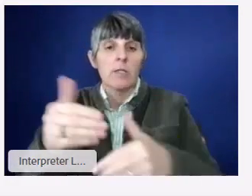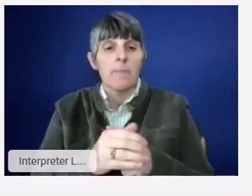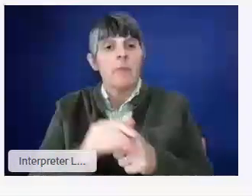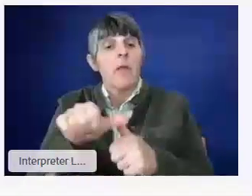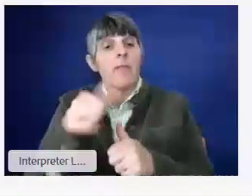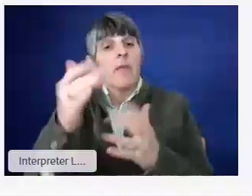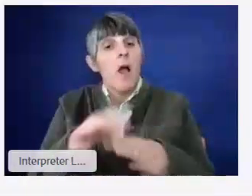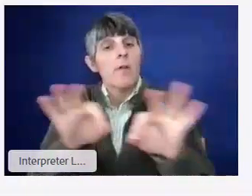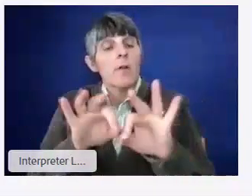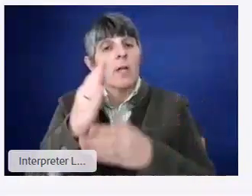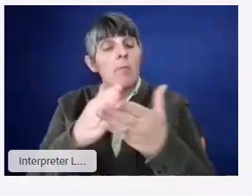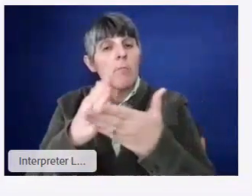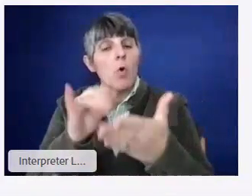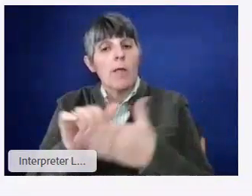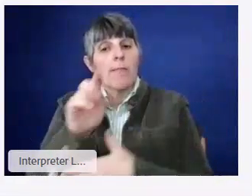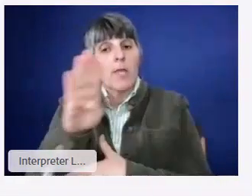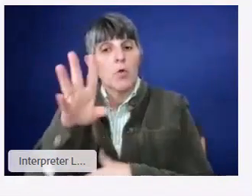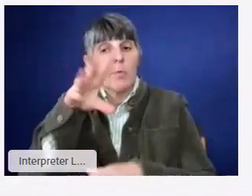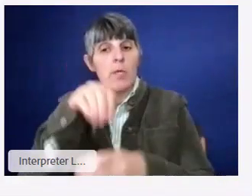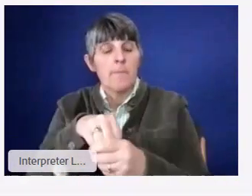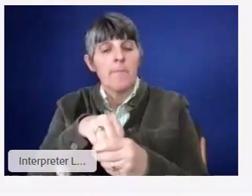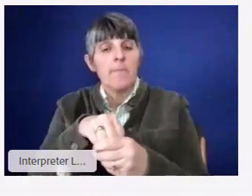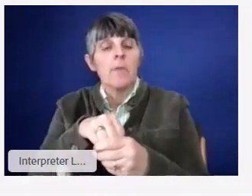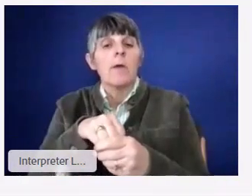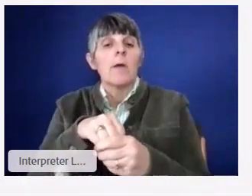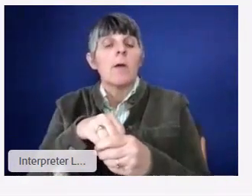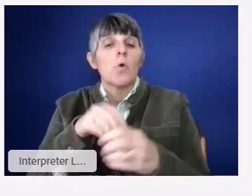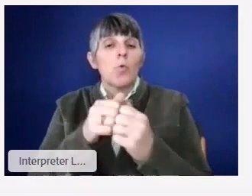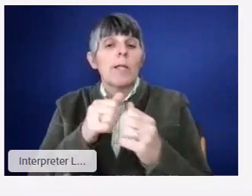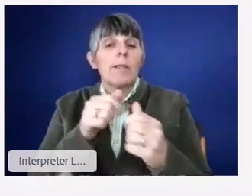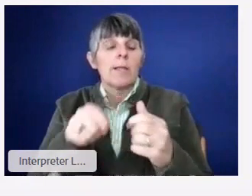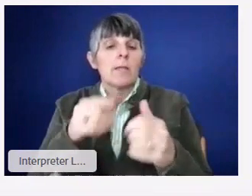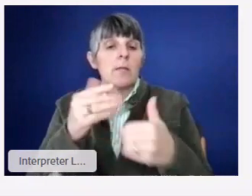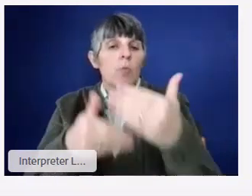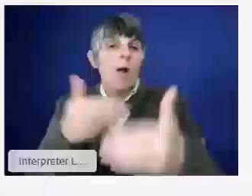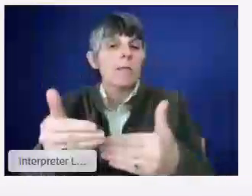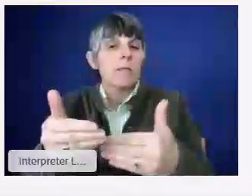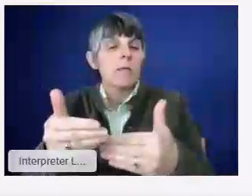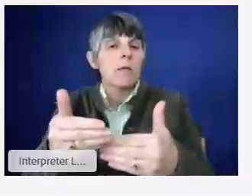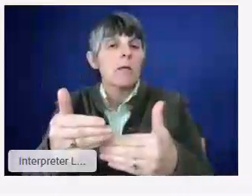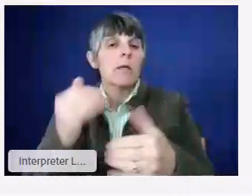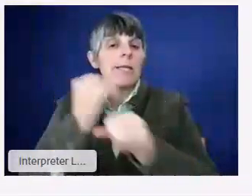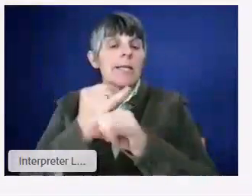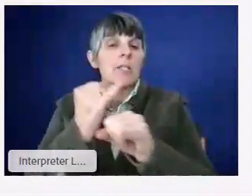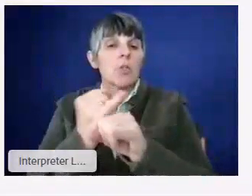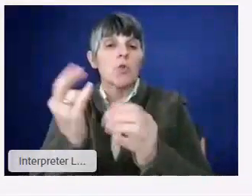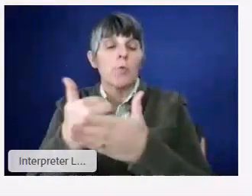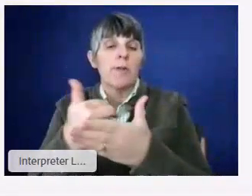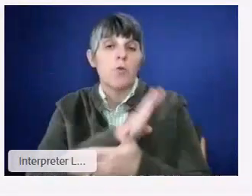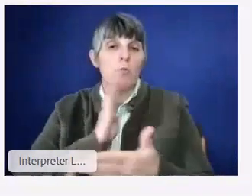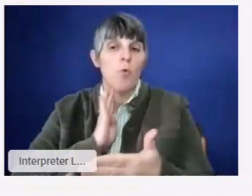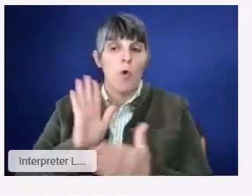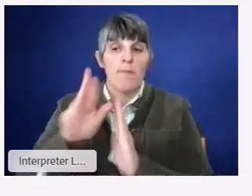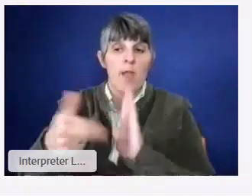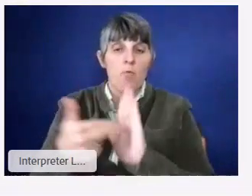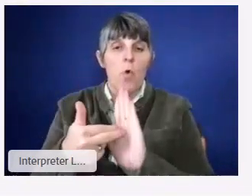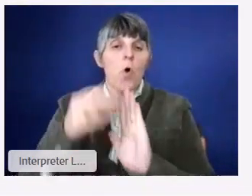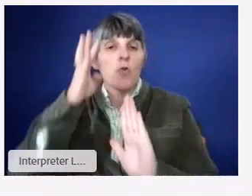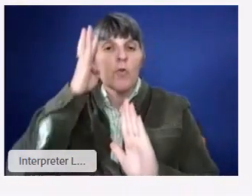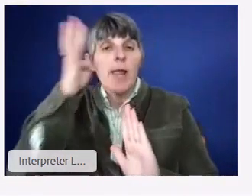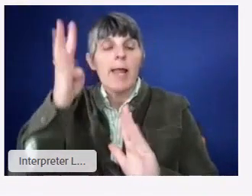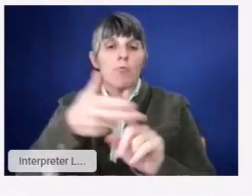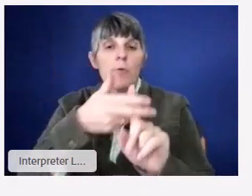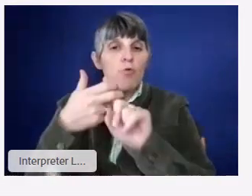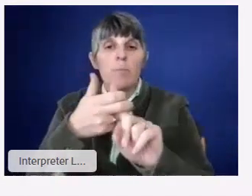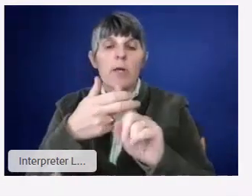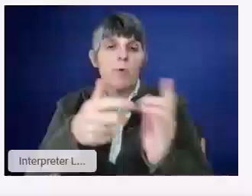component that UB has brought to the table in the community engagement process is the Institutional Review Board's role in crafting recruitment